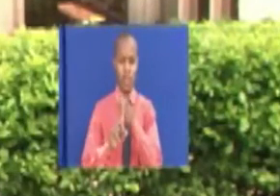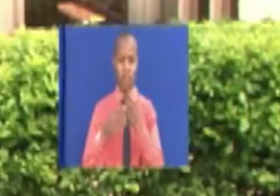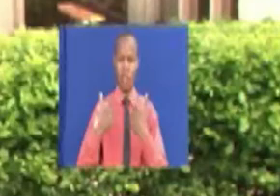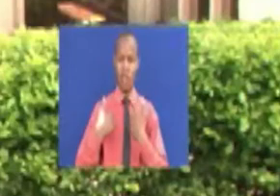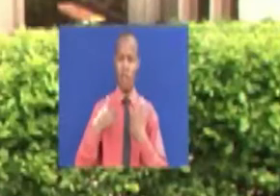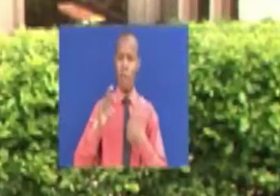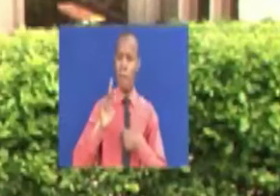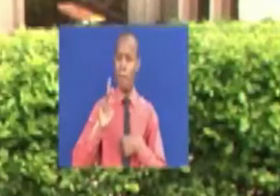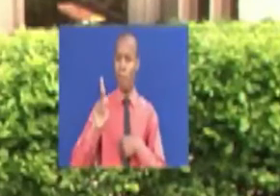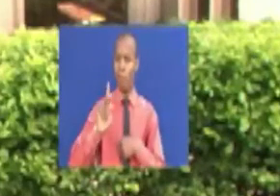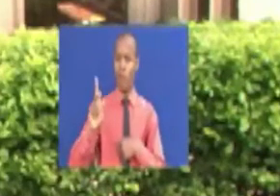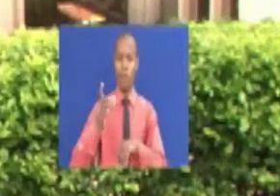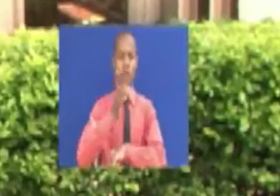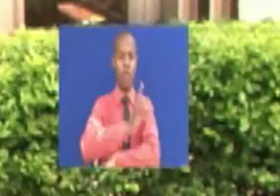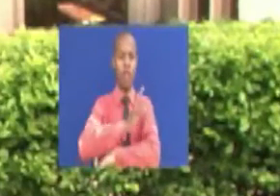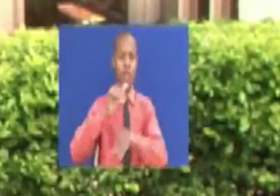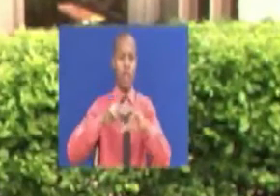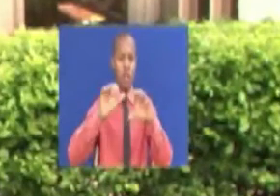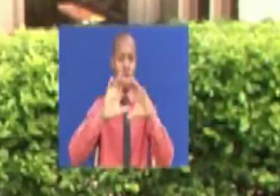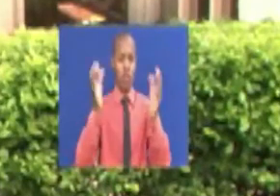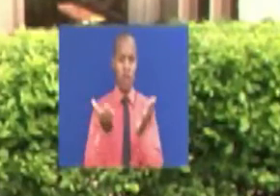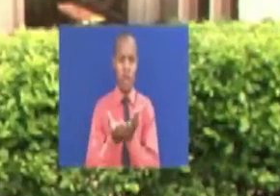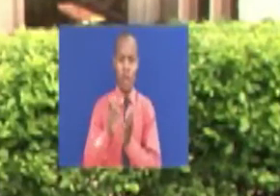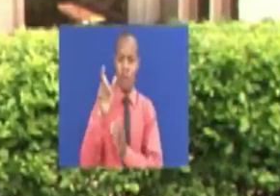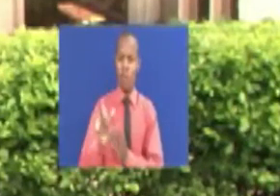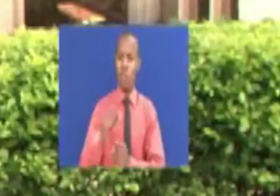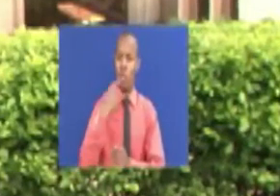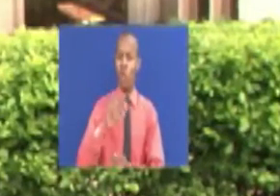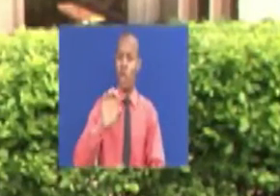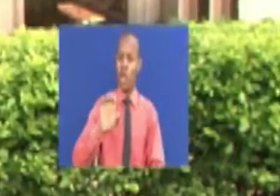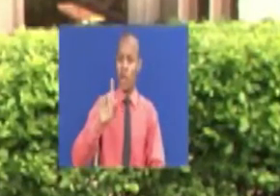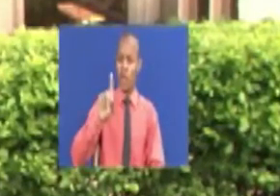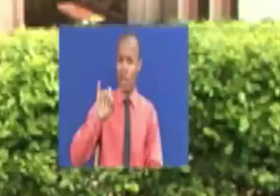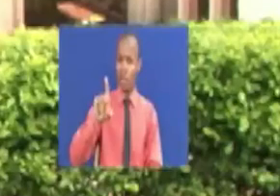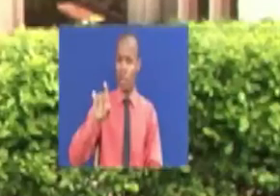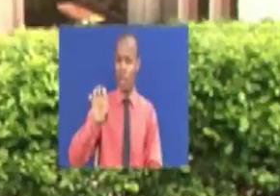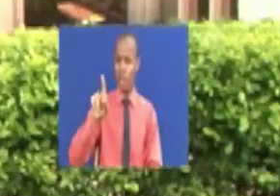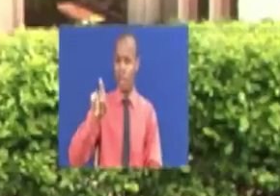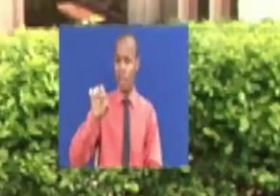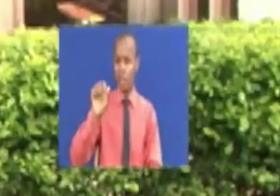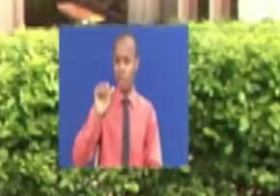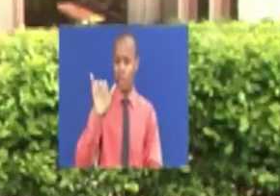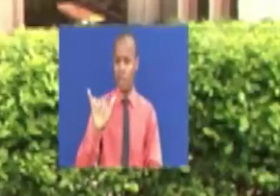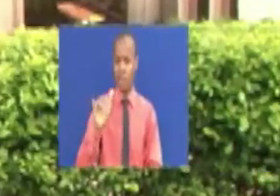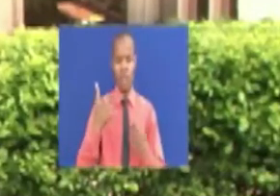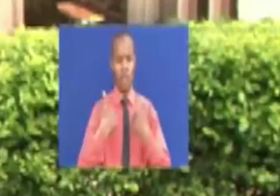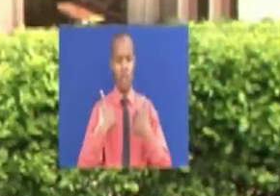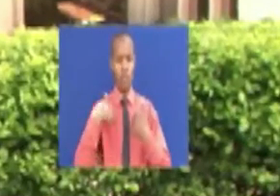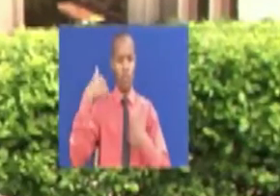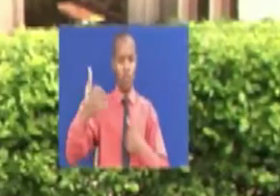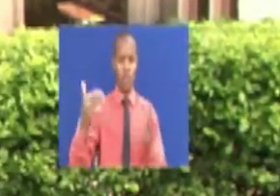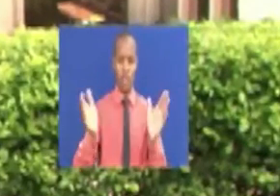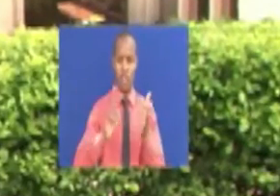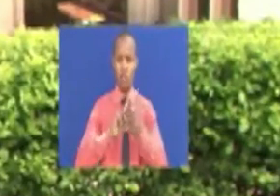Day globally. On this day, persons with epilepsy are encouraged to seek medical treatment since epilepsy